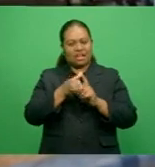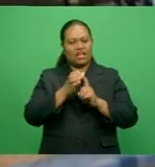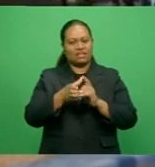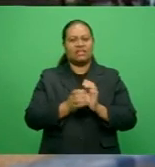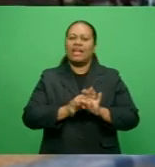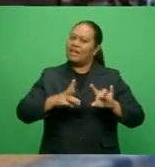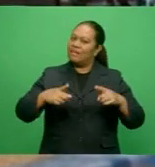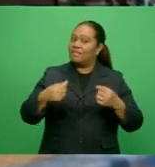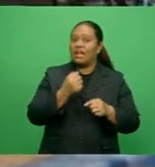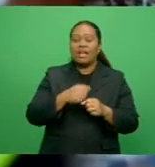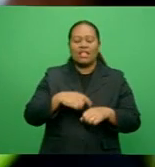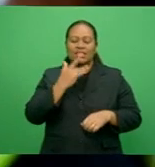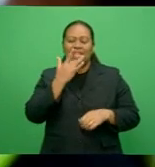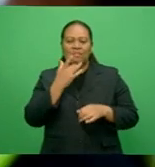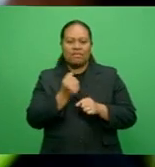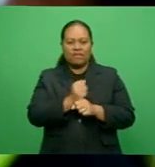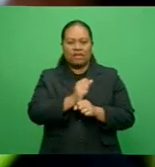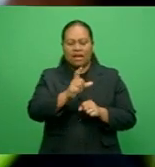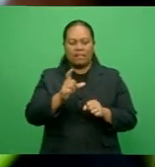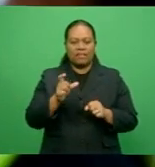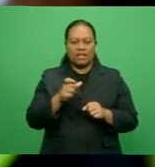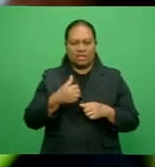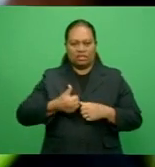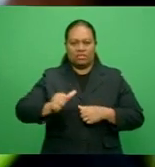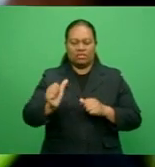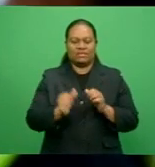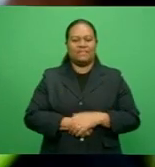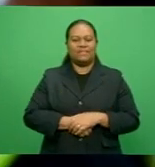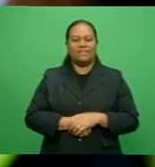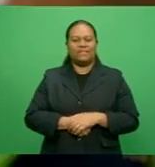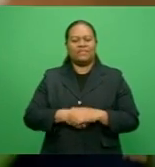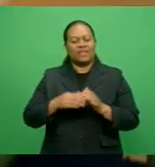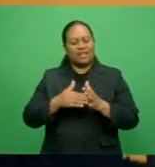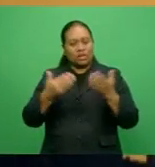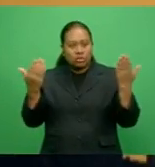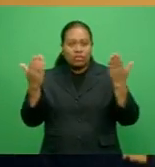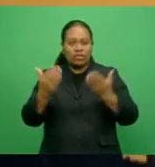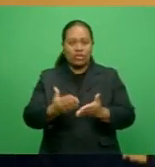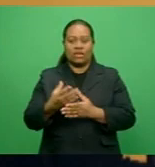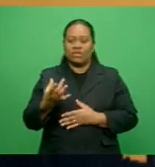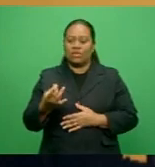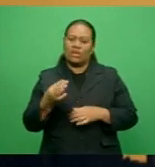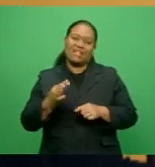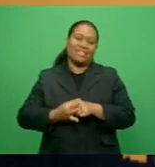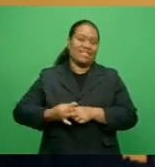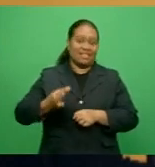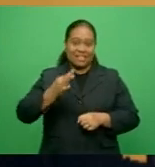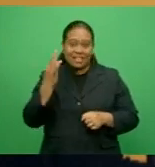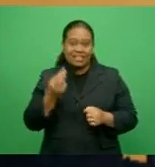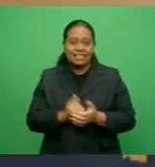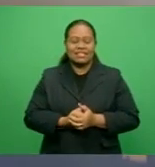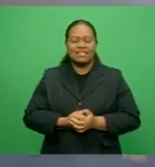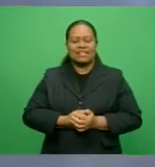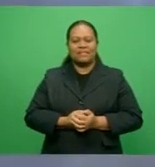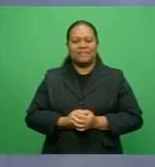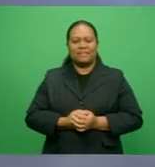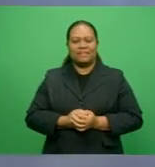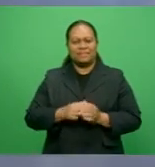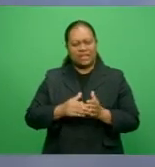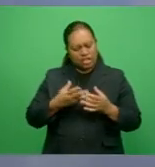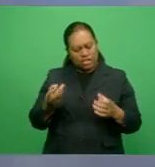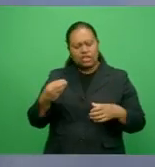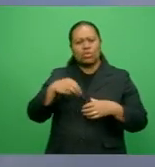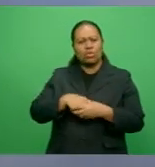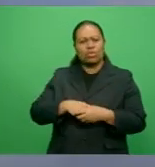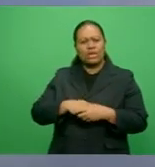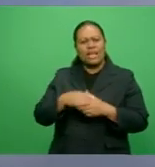type of company we want to be." Sources added that Shell wants to focus its oil and gas production on just a few key hubs, including the